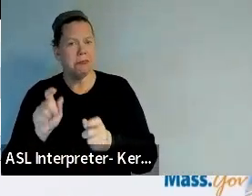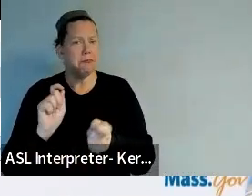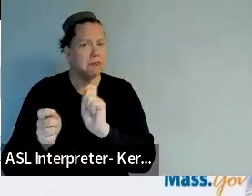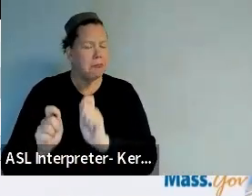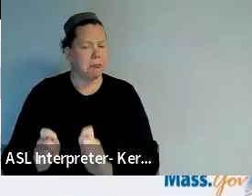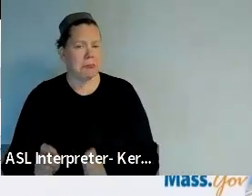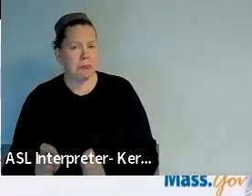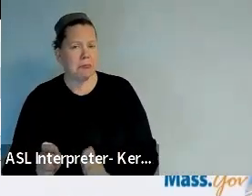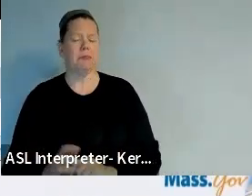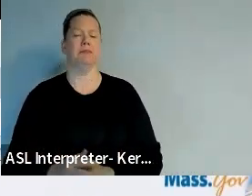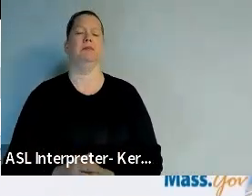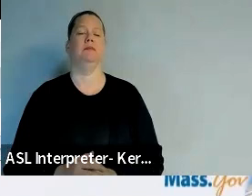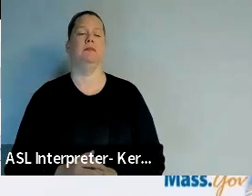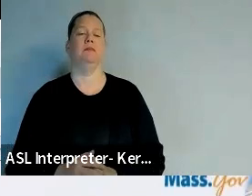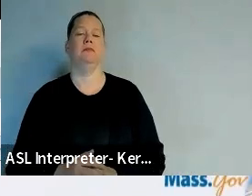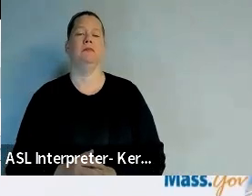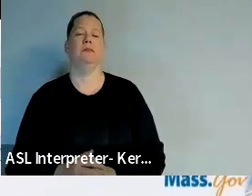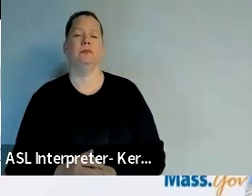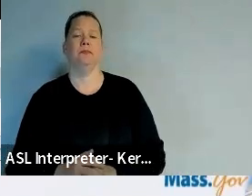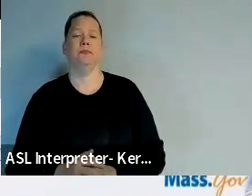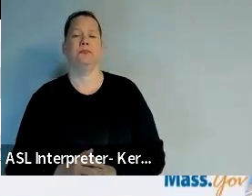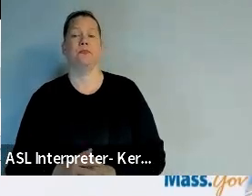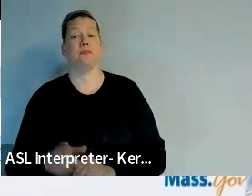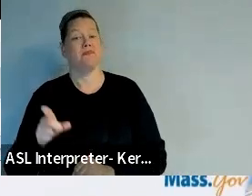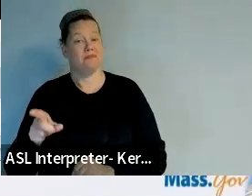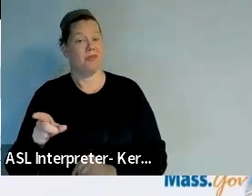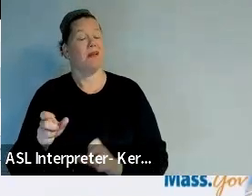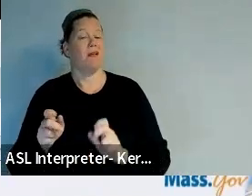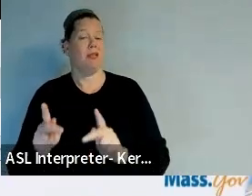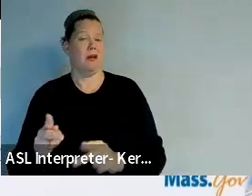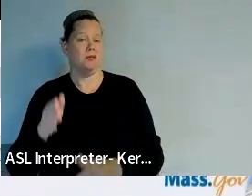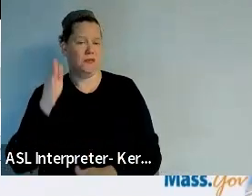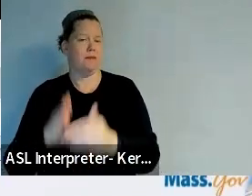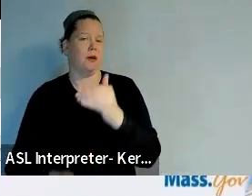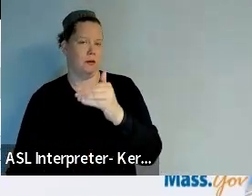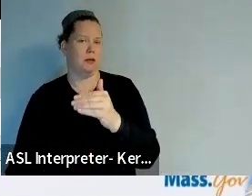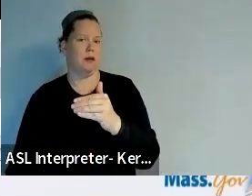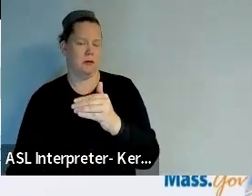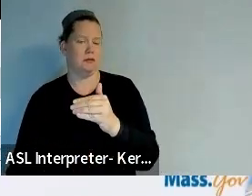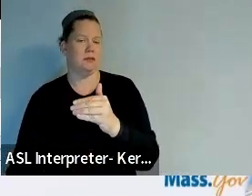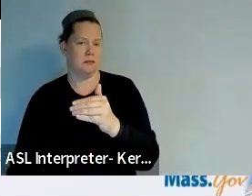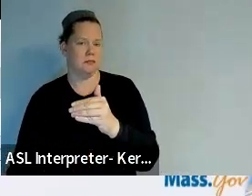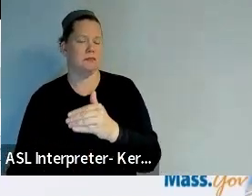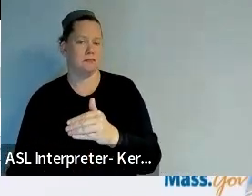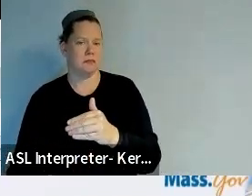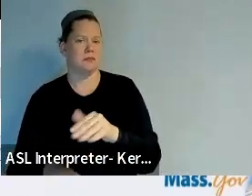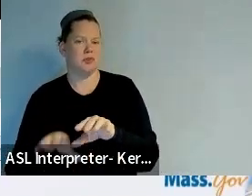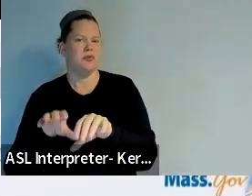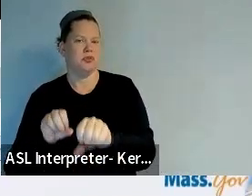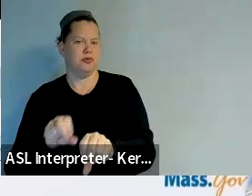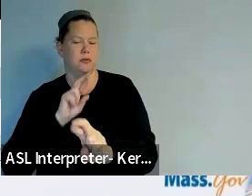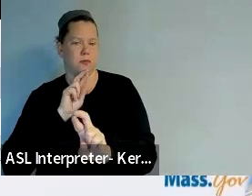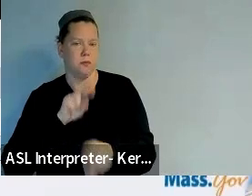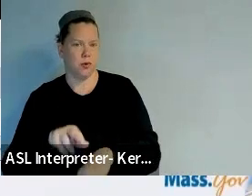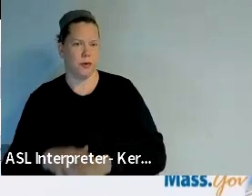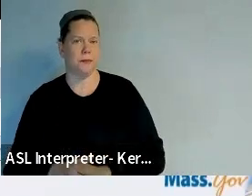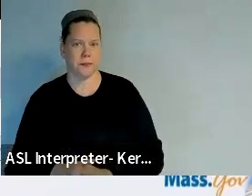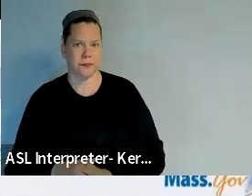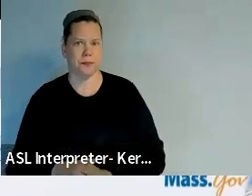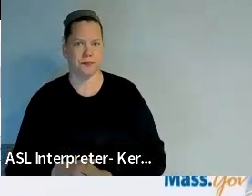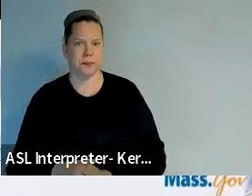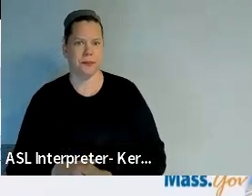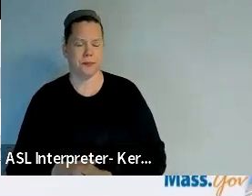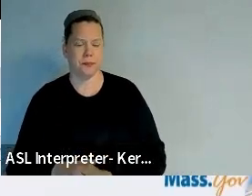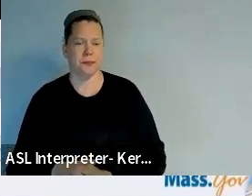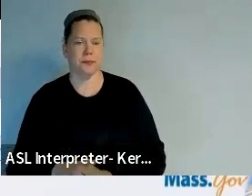compatible scope to complete the restraint report. So we will begin from the switchboard to